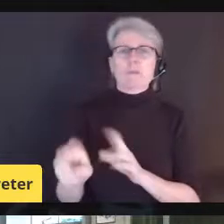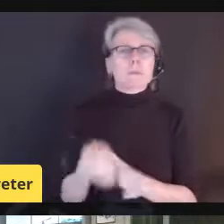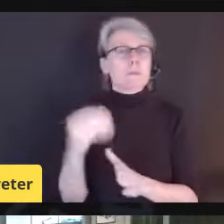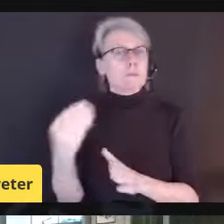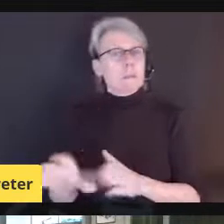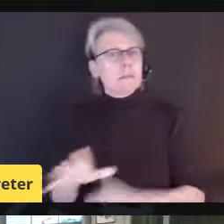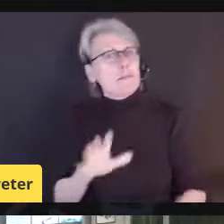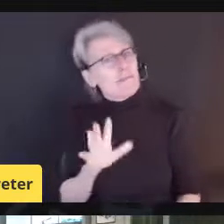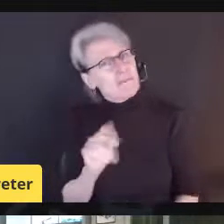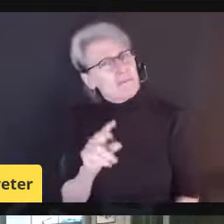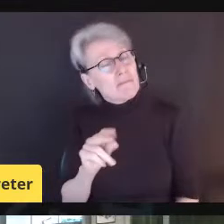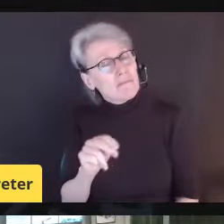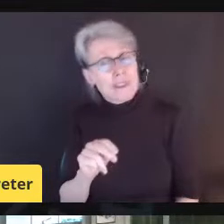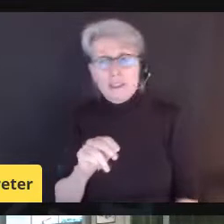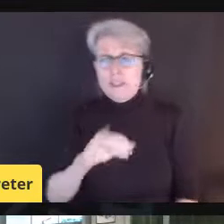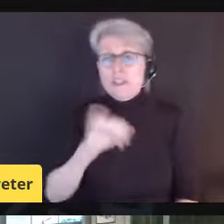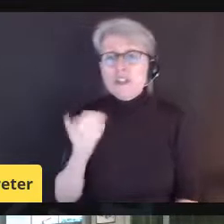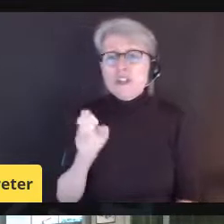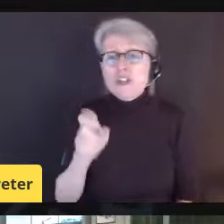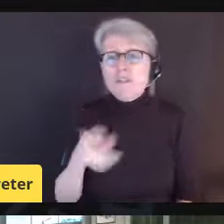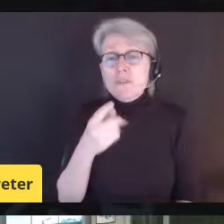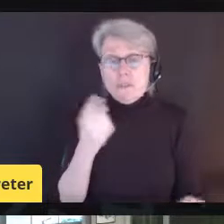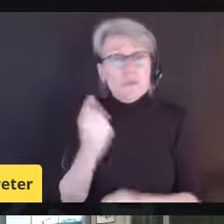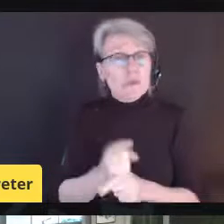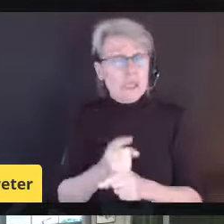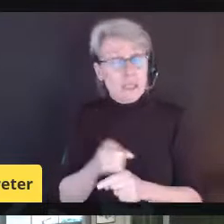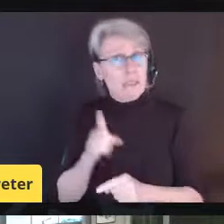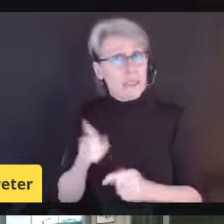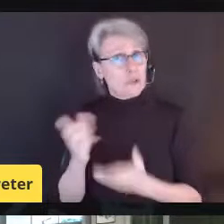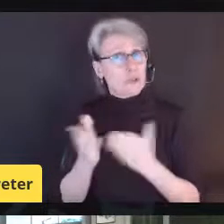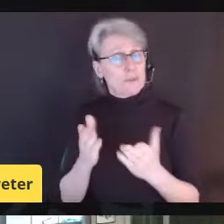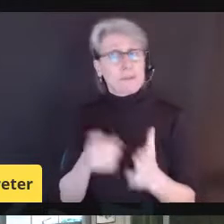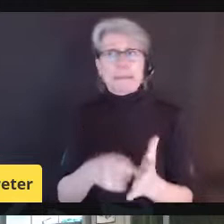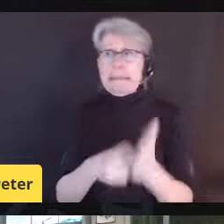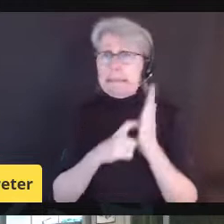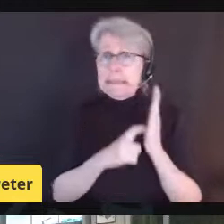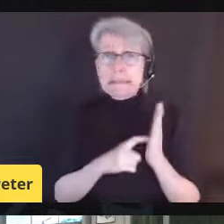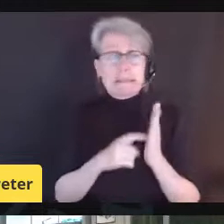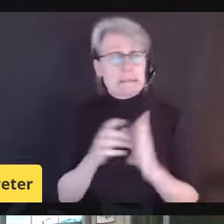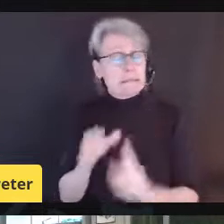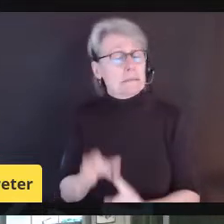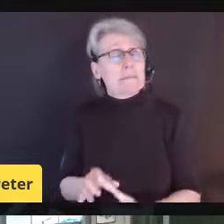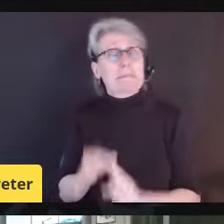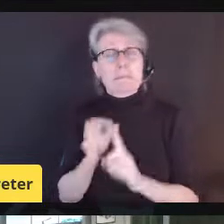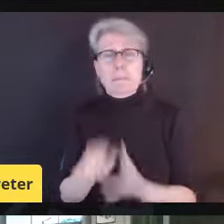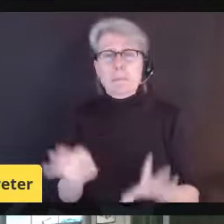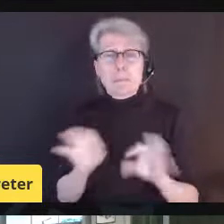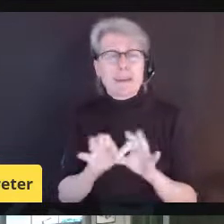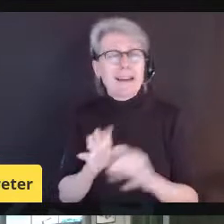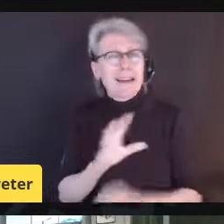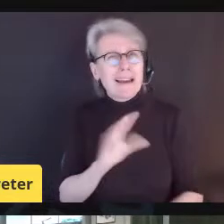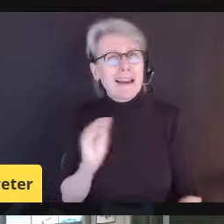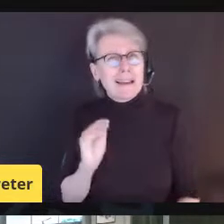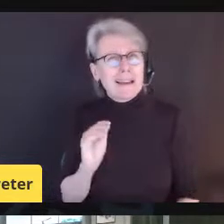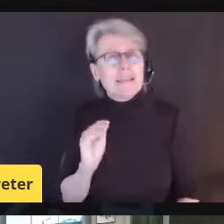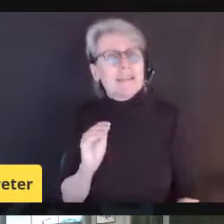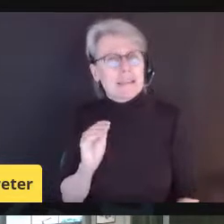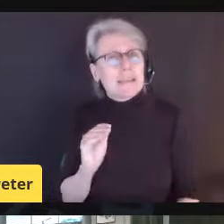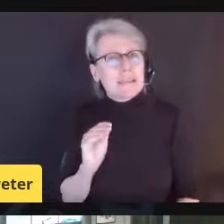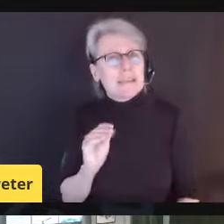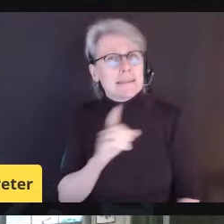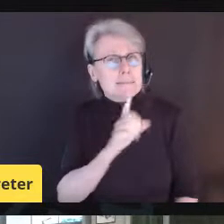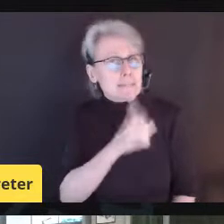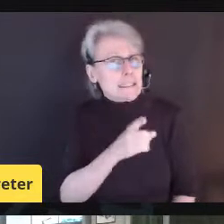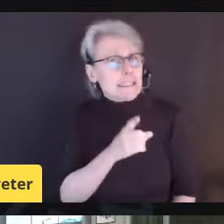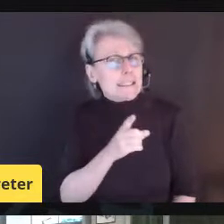as Jennifer said, it's a necessity. It is an essential service. And it's interesting to see